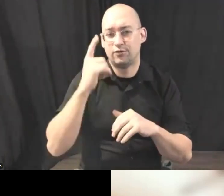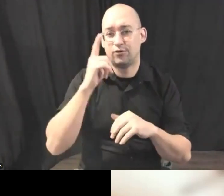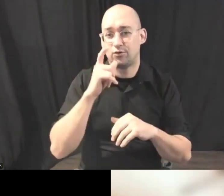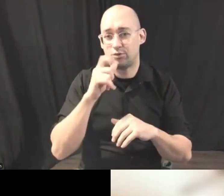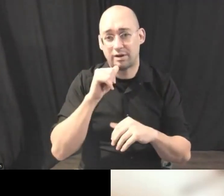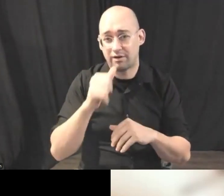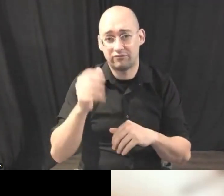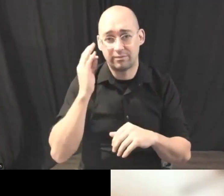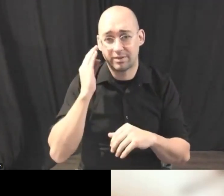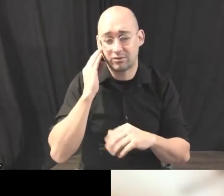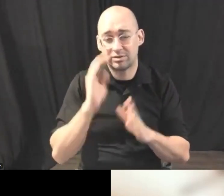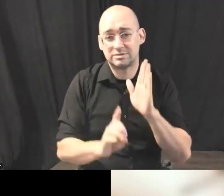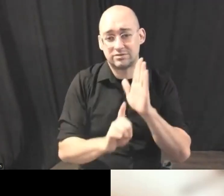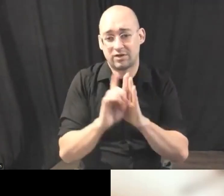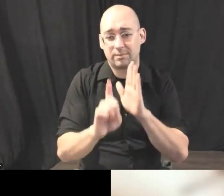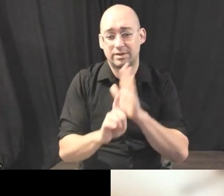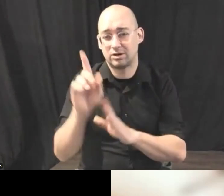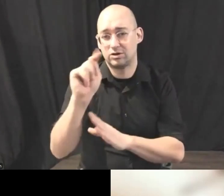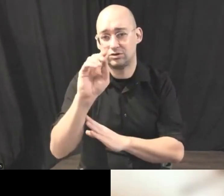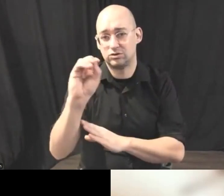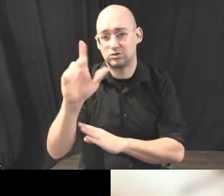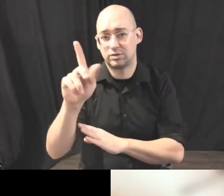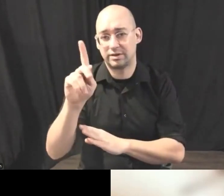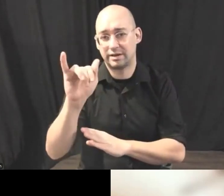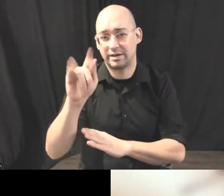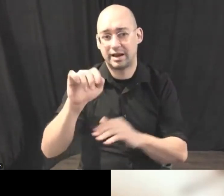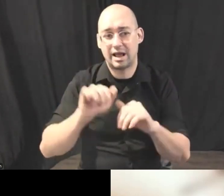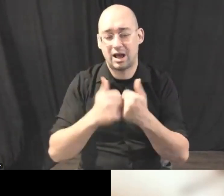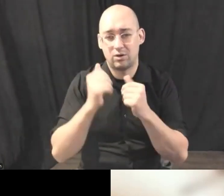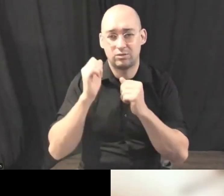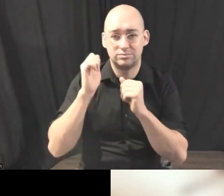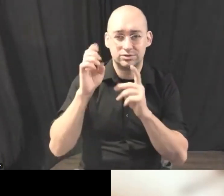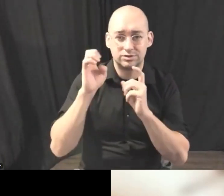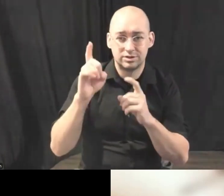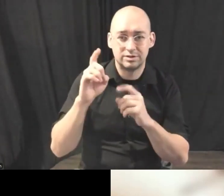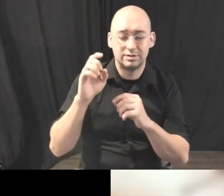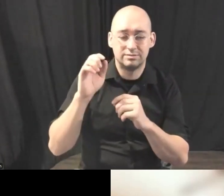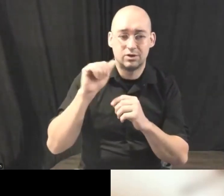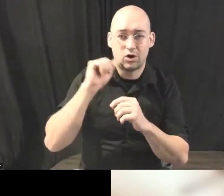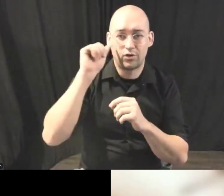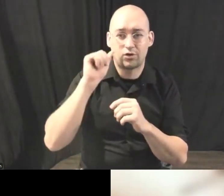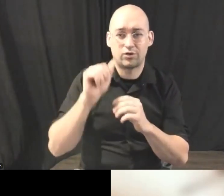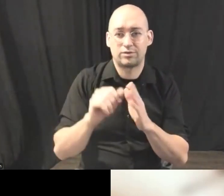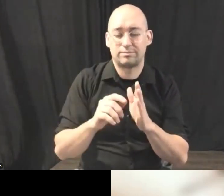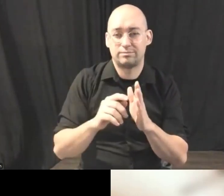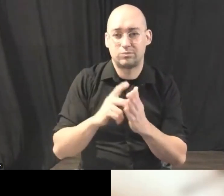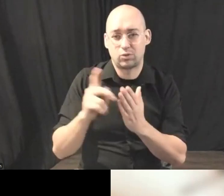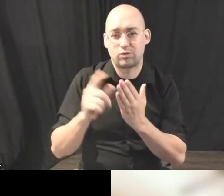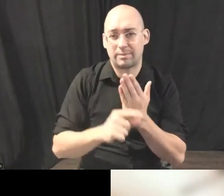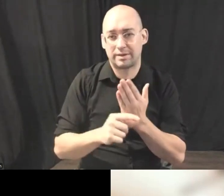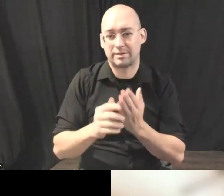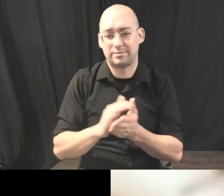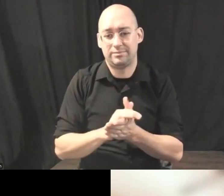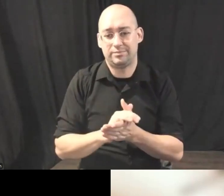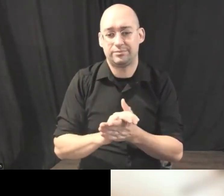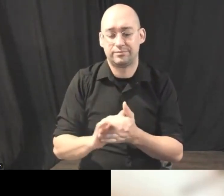it's developing, you know, kind of a toolkit for how you develop dementia-capable adult day programming. And you know, that also ties into the